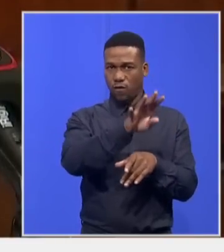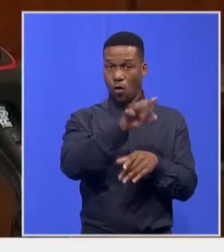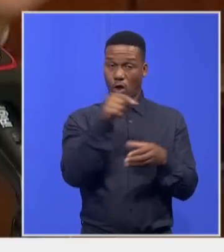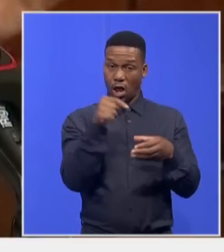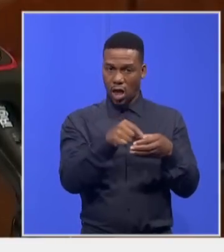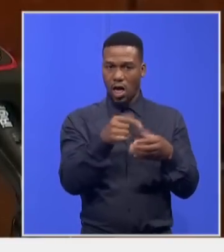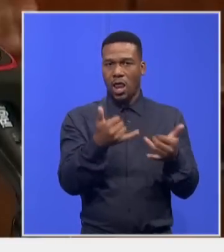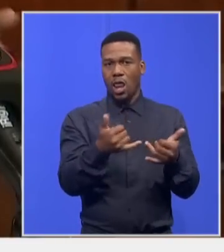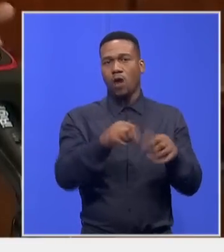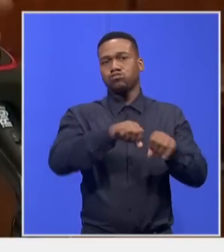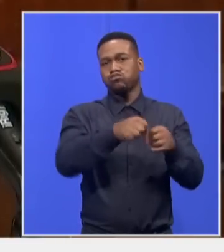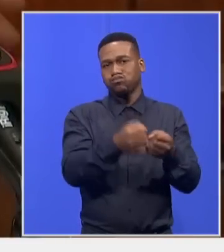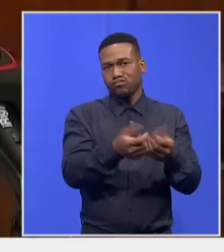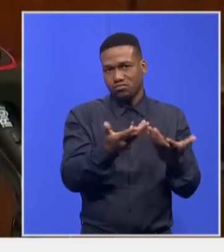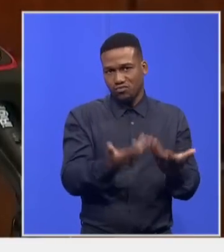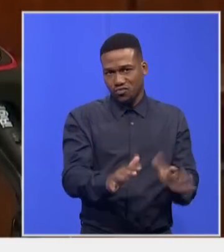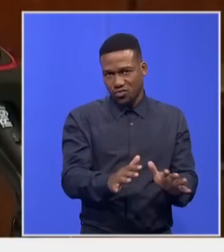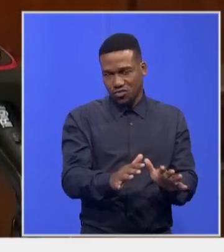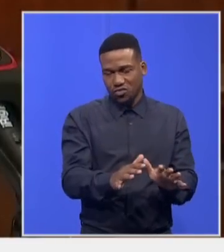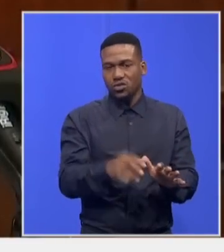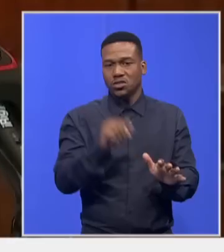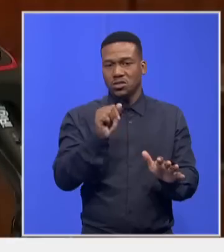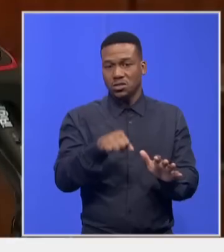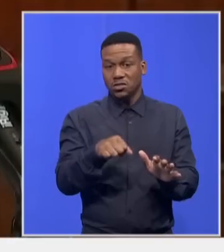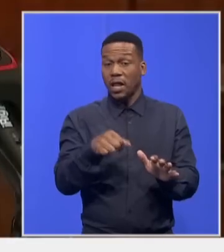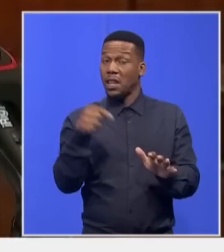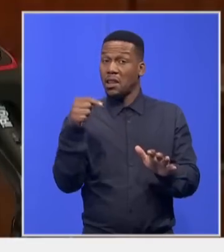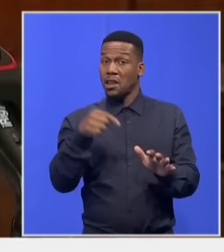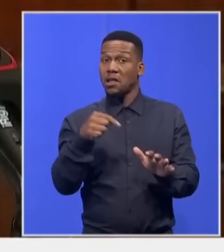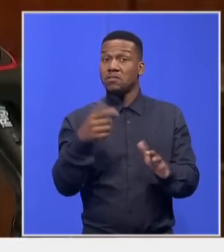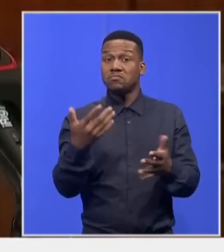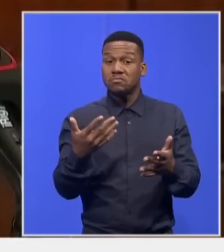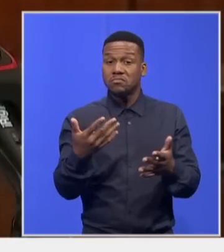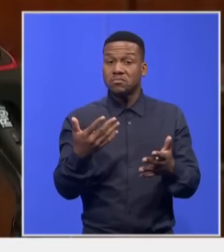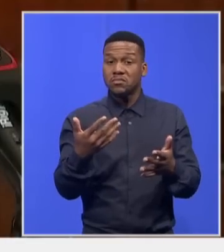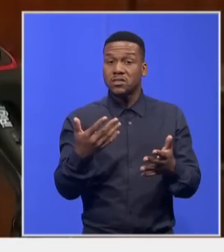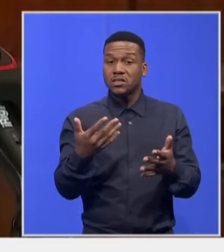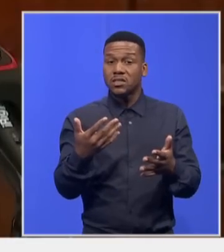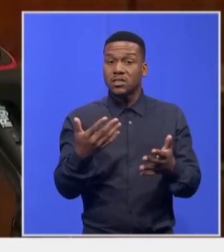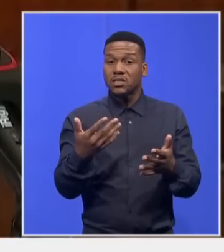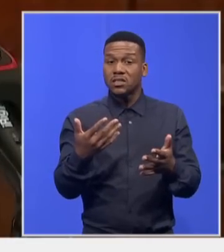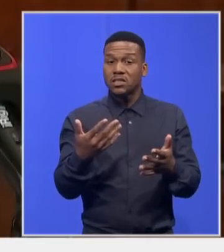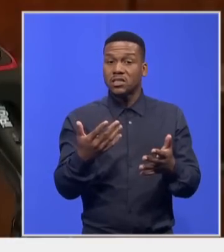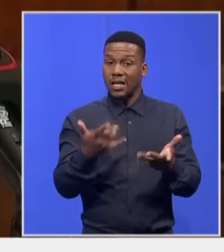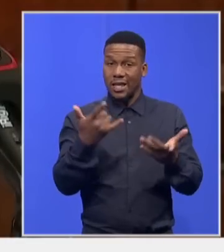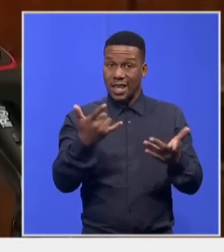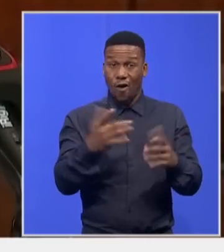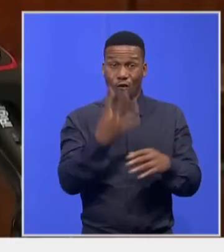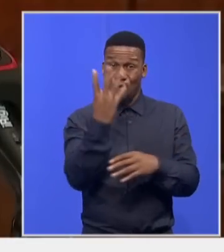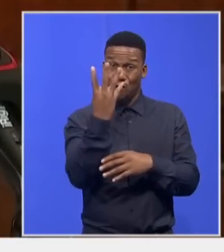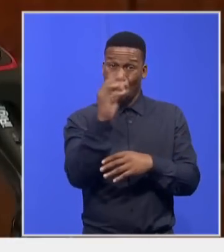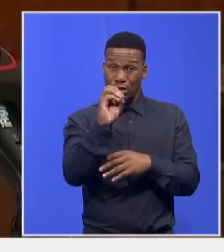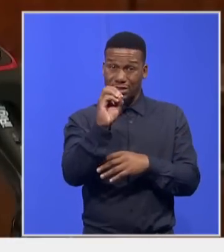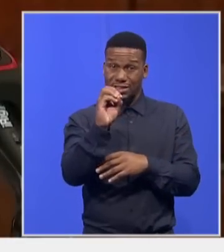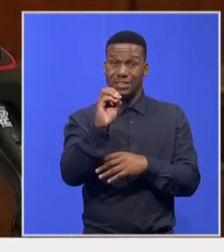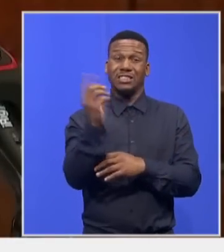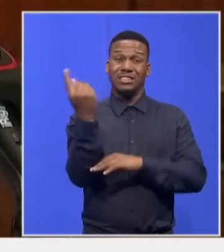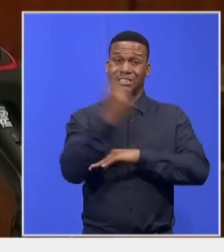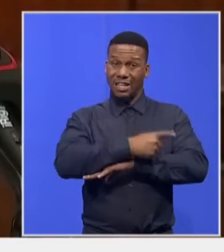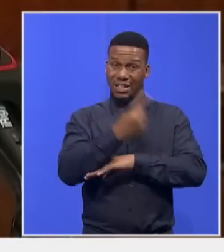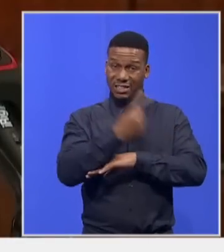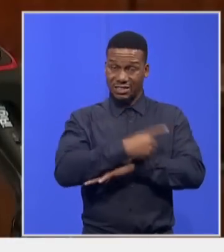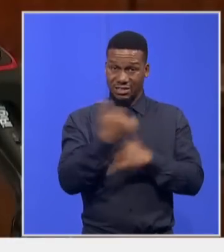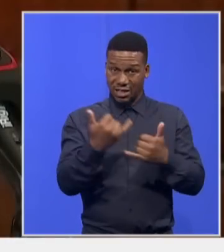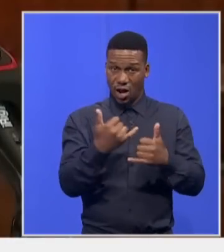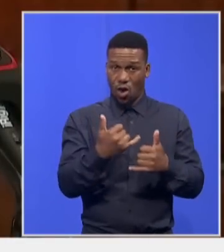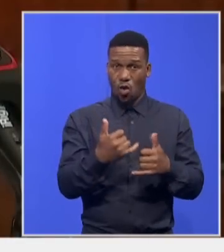of course, they've missed their own, what I call outtake sleep. So they are out by 40 days. They were meant to come back, I think, end